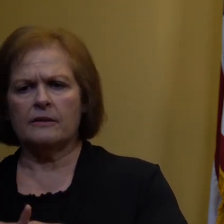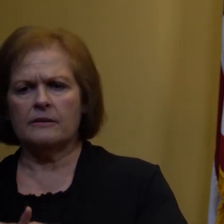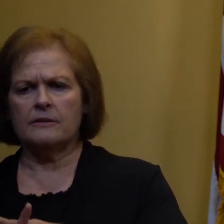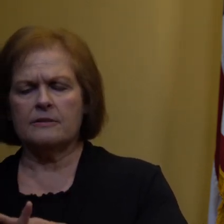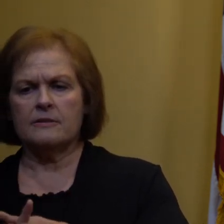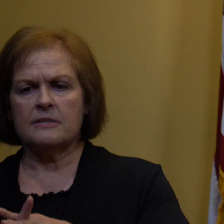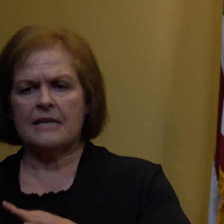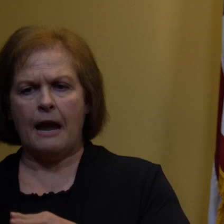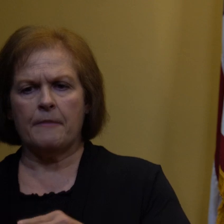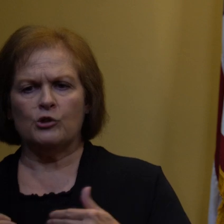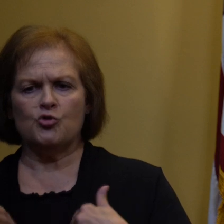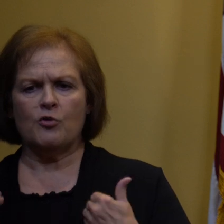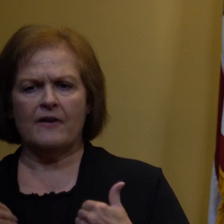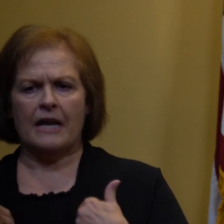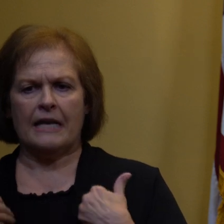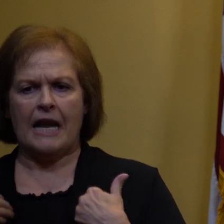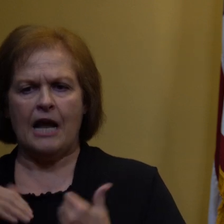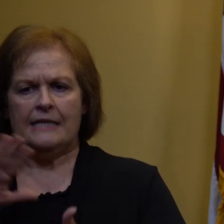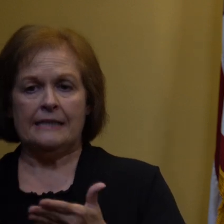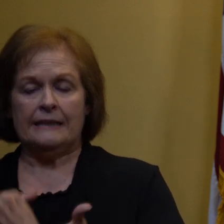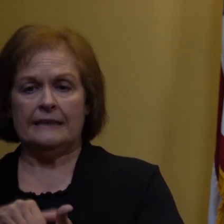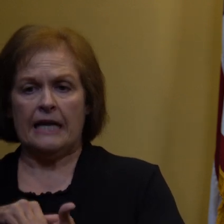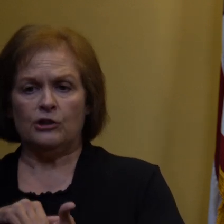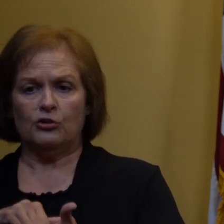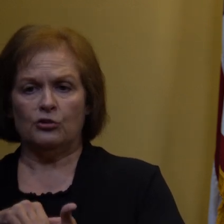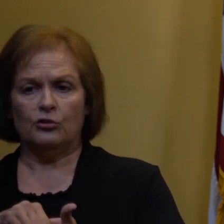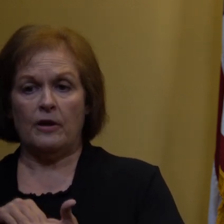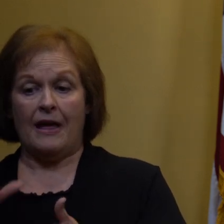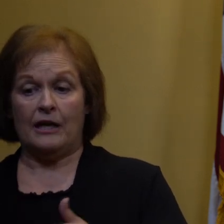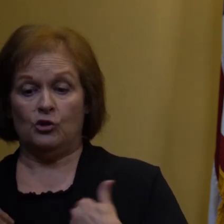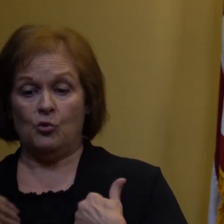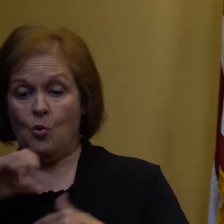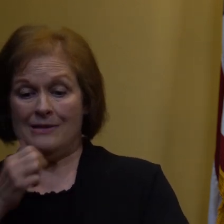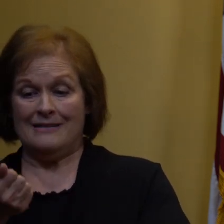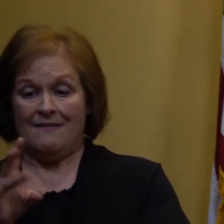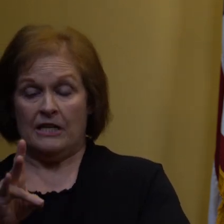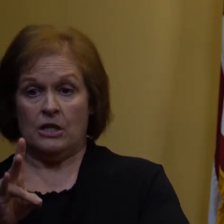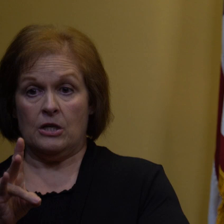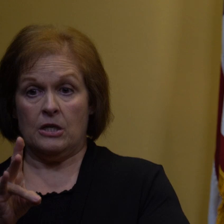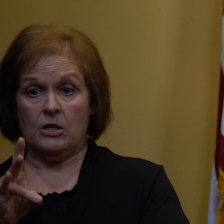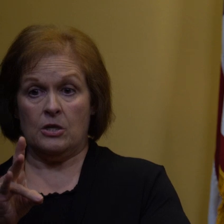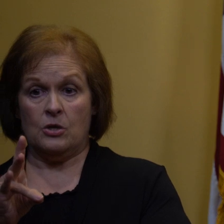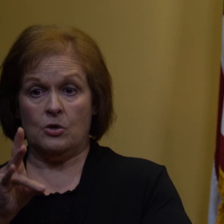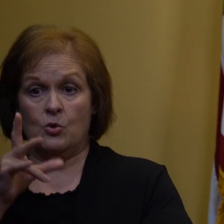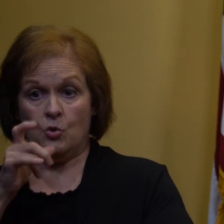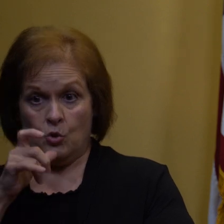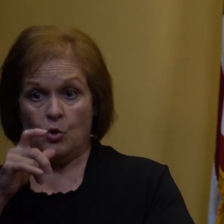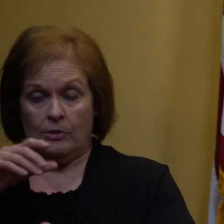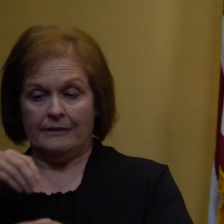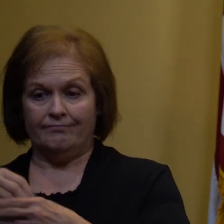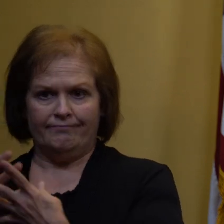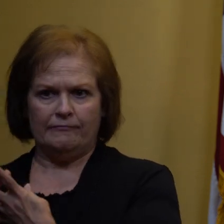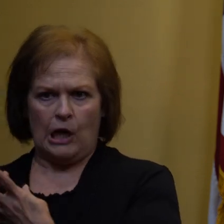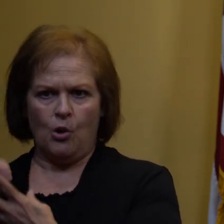the Juvenile Justice Intervention Center of a juvenile, a 17-year-old, who was in the custody of